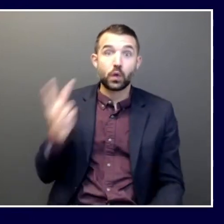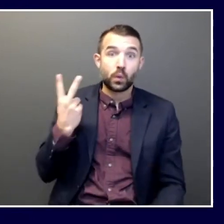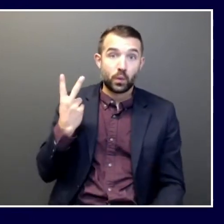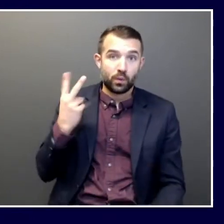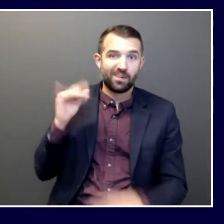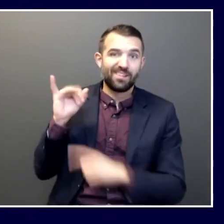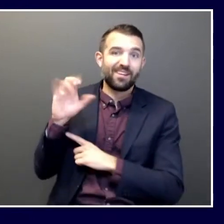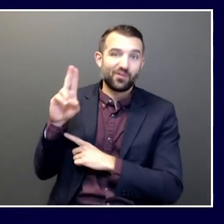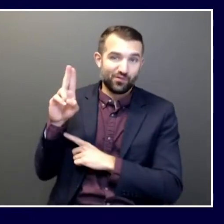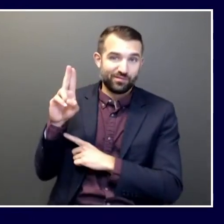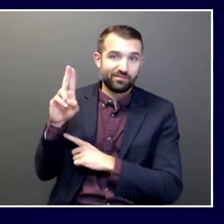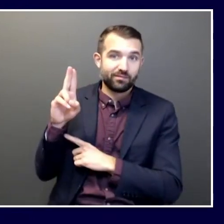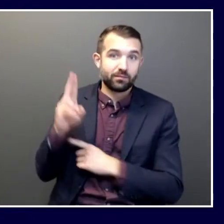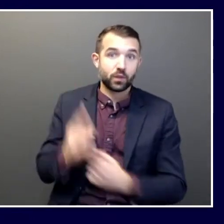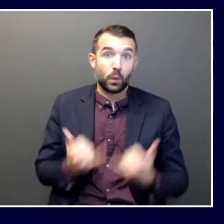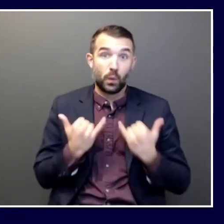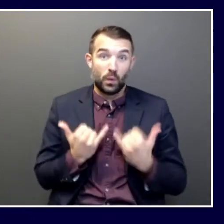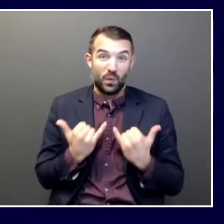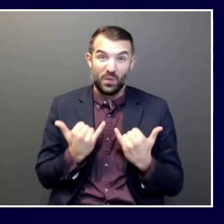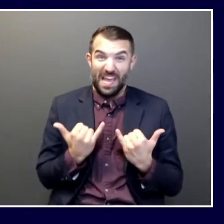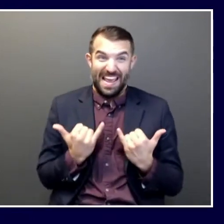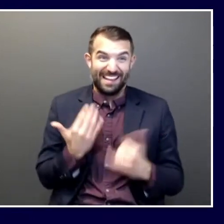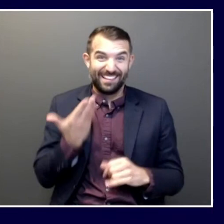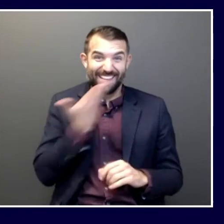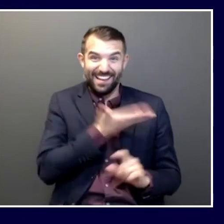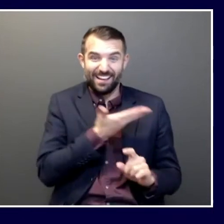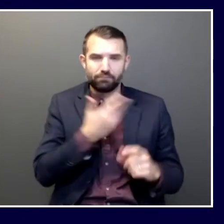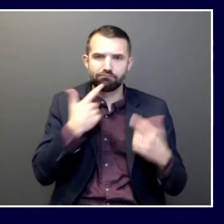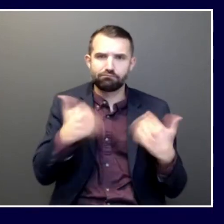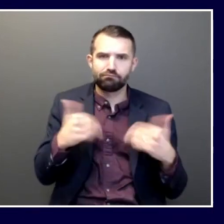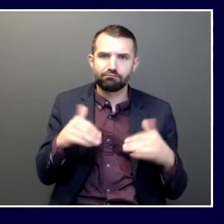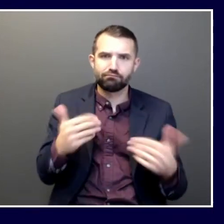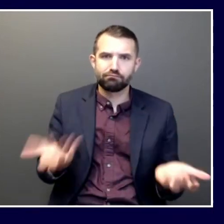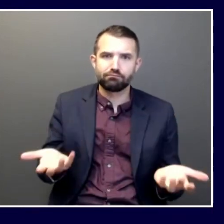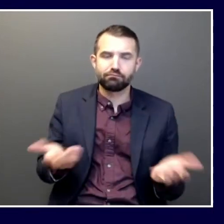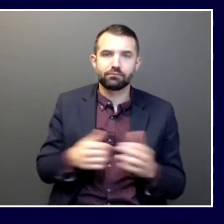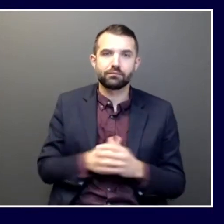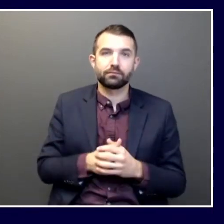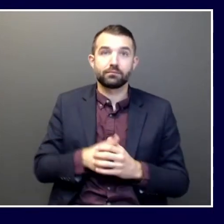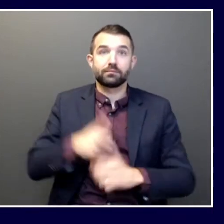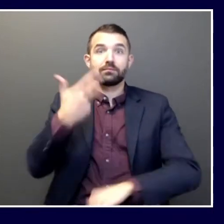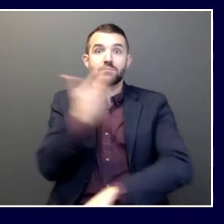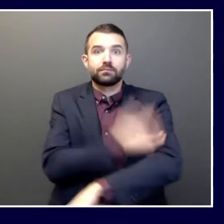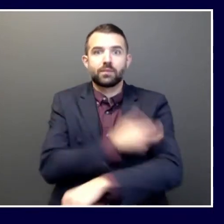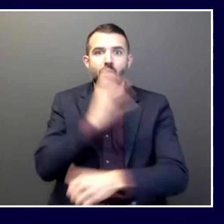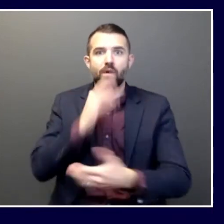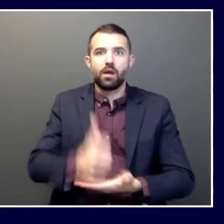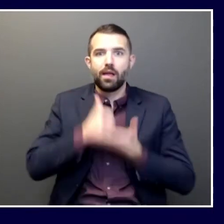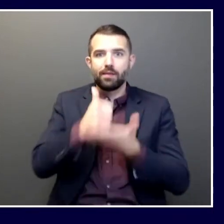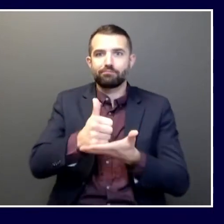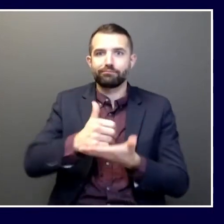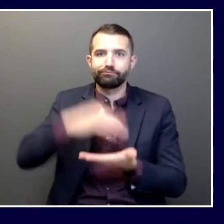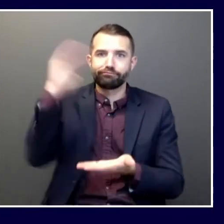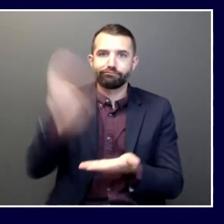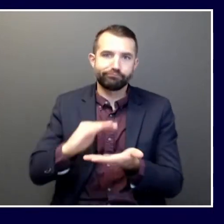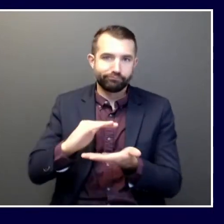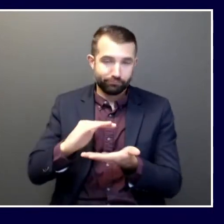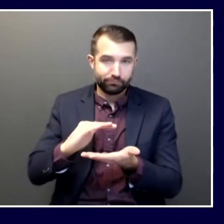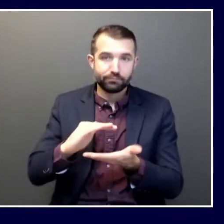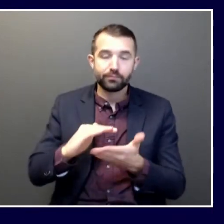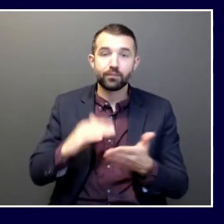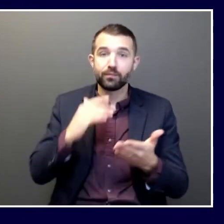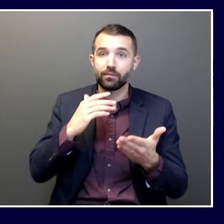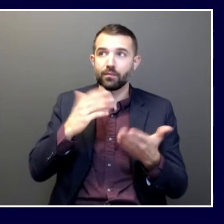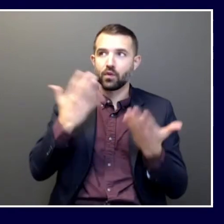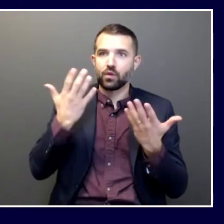Vaccination reduces your child's risk of getting severely sick or needing to be hospitalized. It also